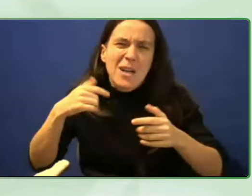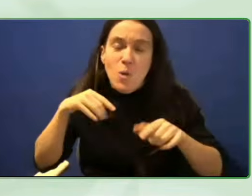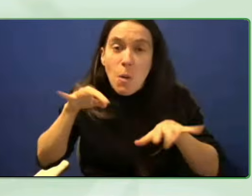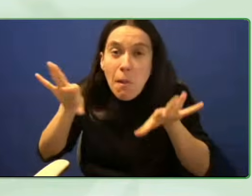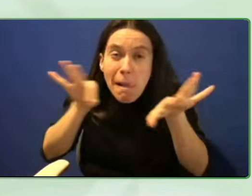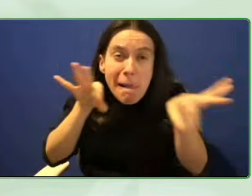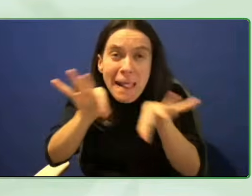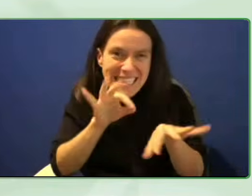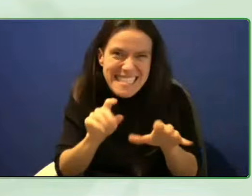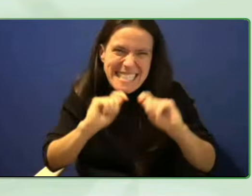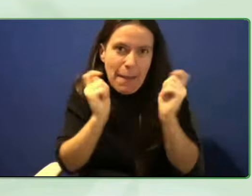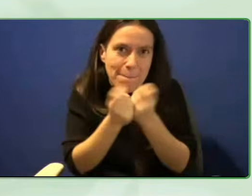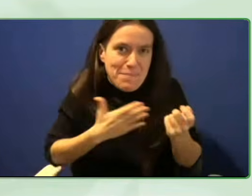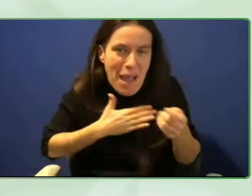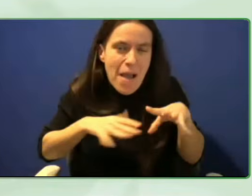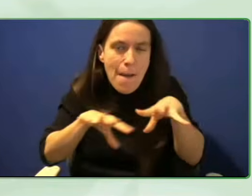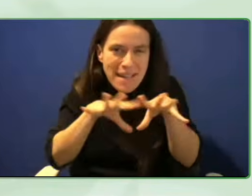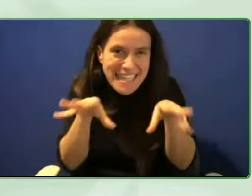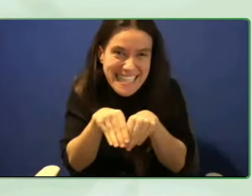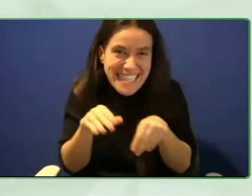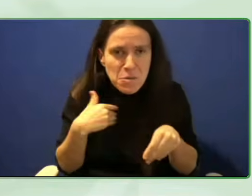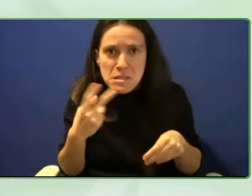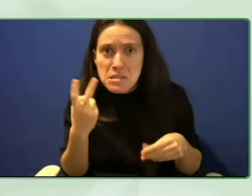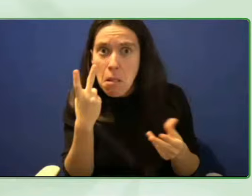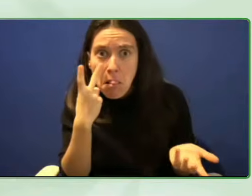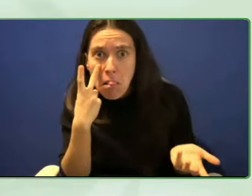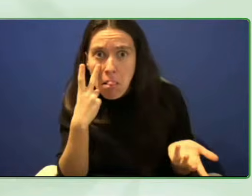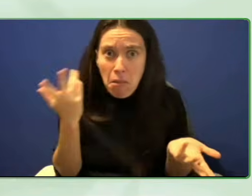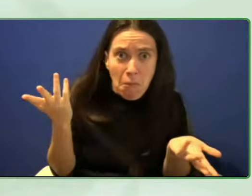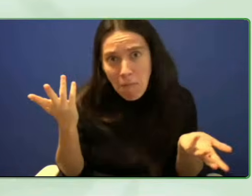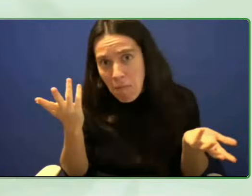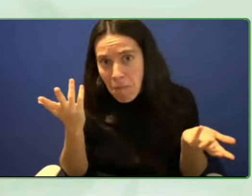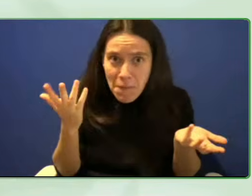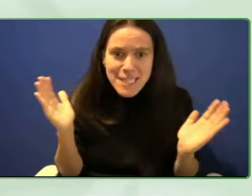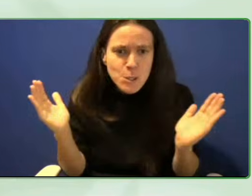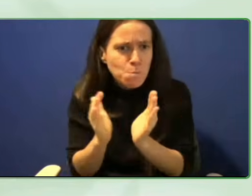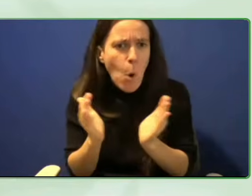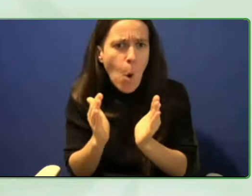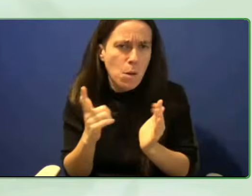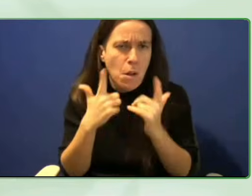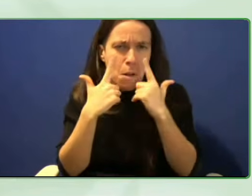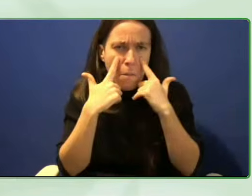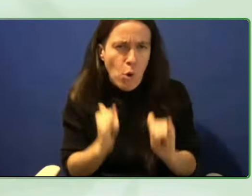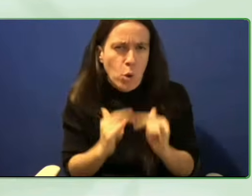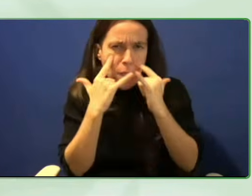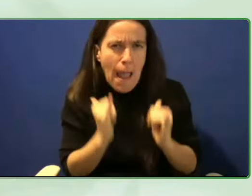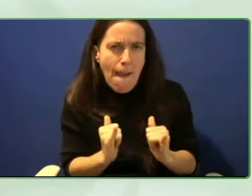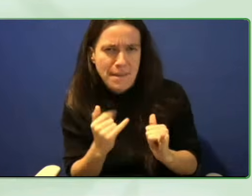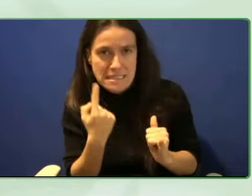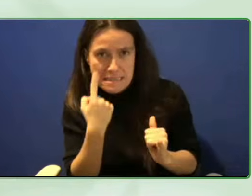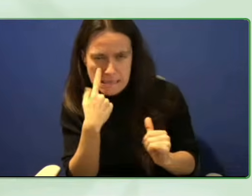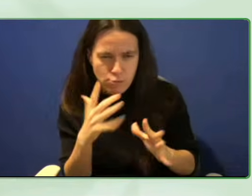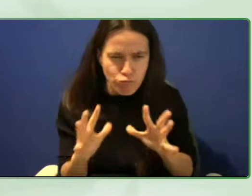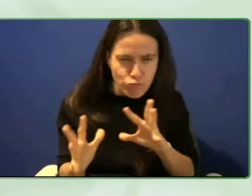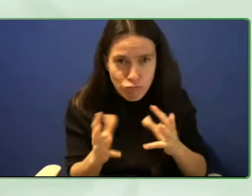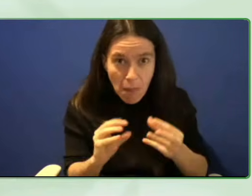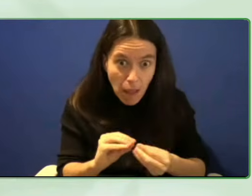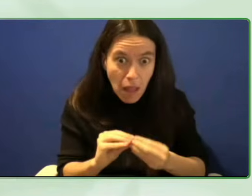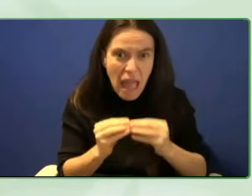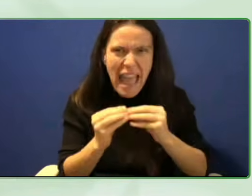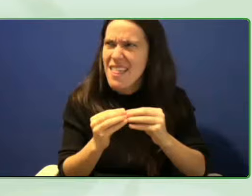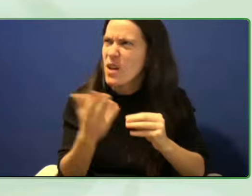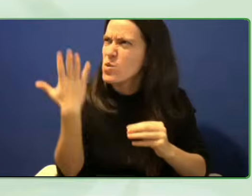just wanting to see what we could do, built a small prototype. So that was, May